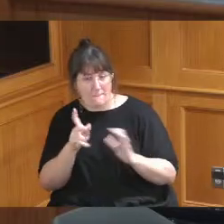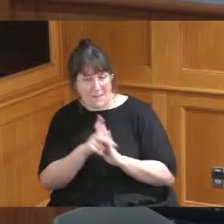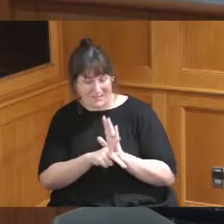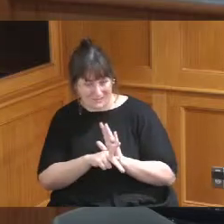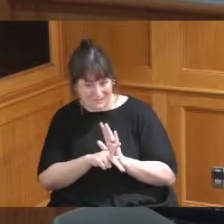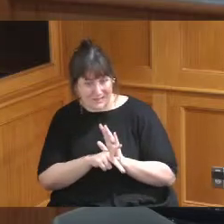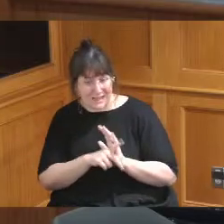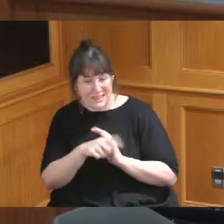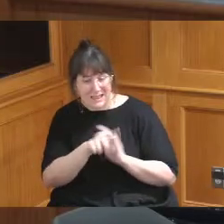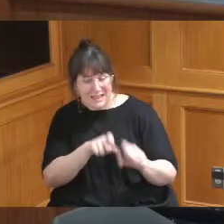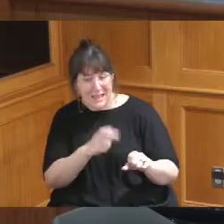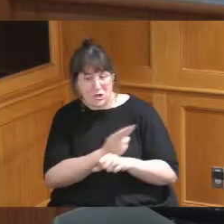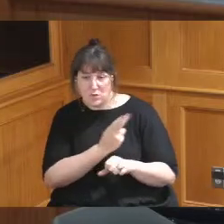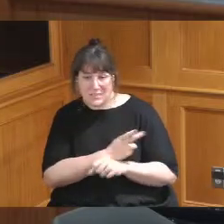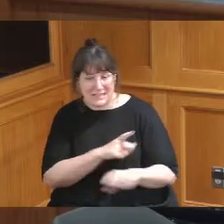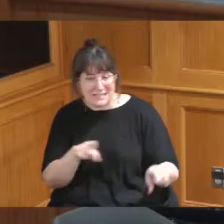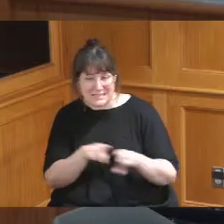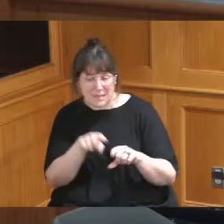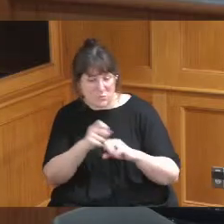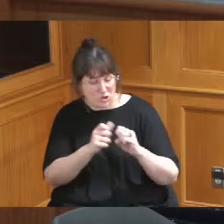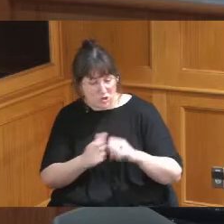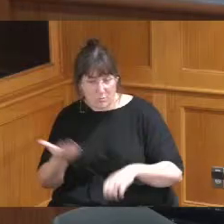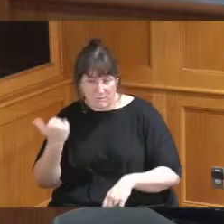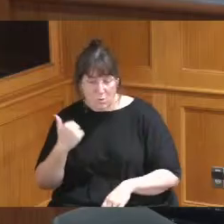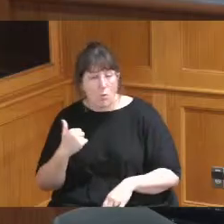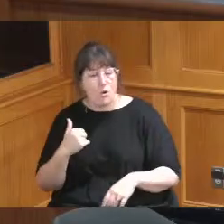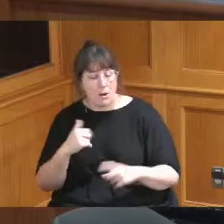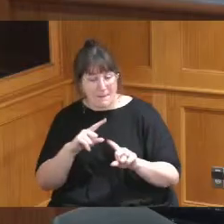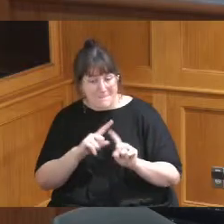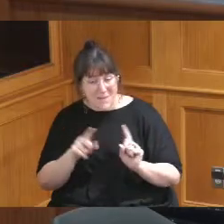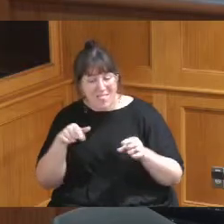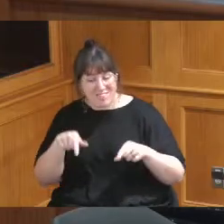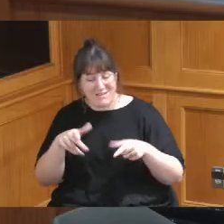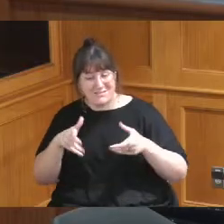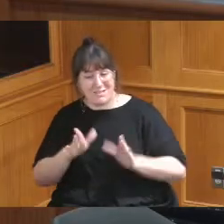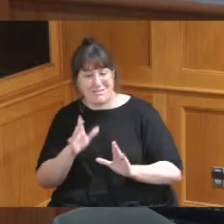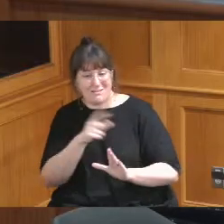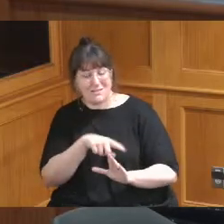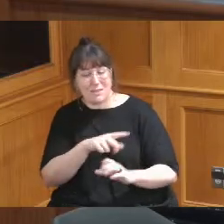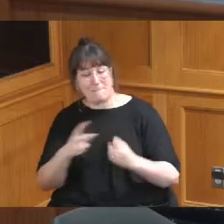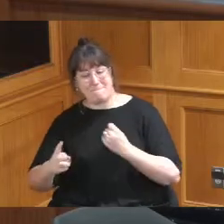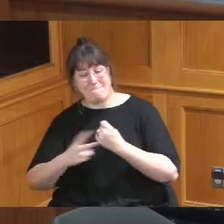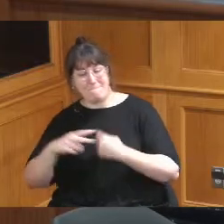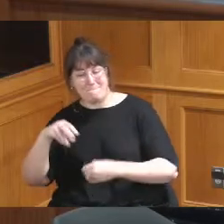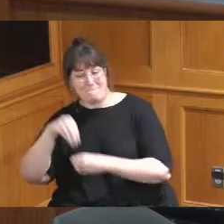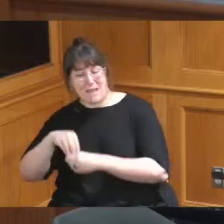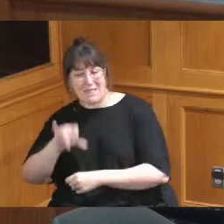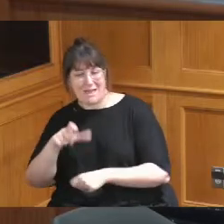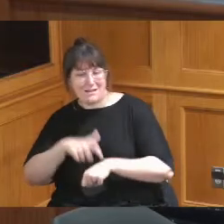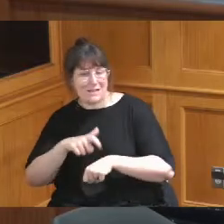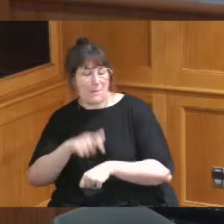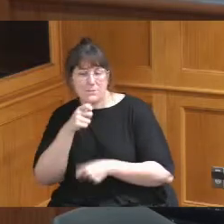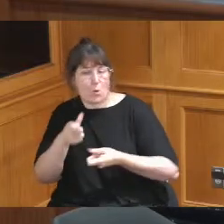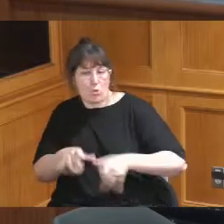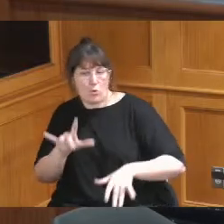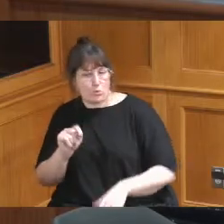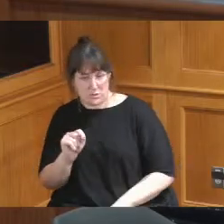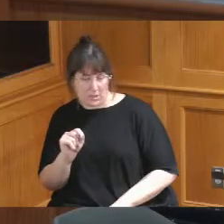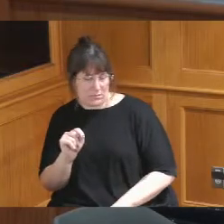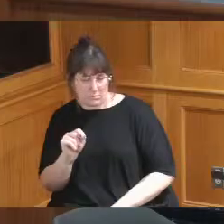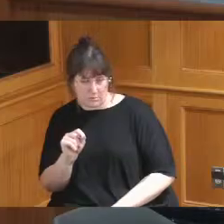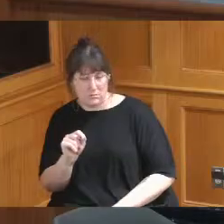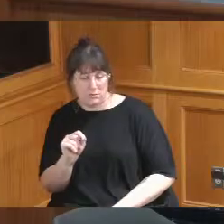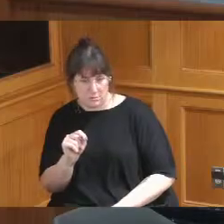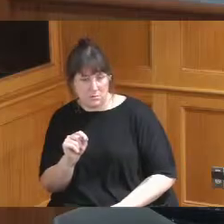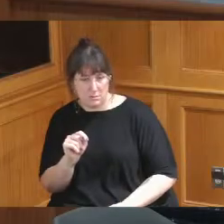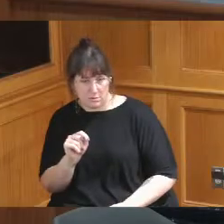they can still use it the same way that it was structured previously. This just allows them to bank that time instead of losing it when they don't choose to utilize all